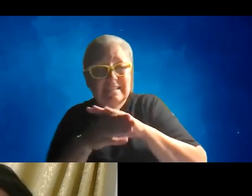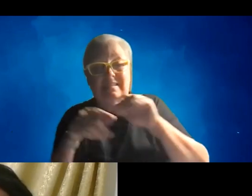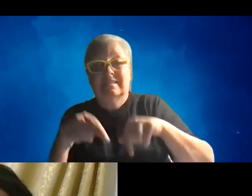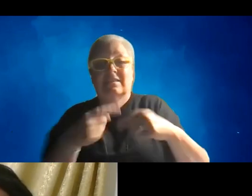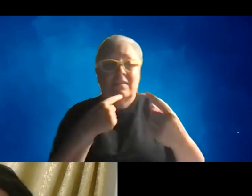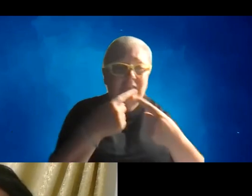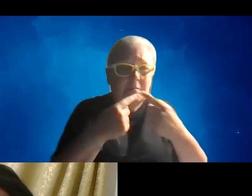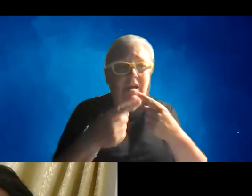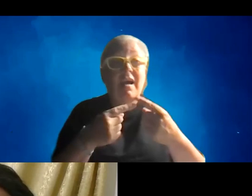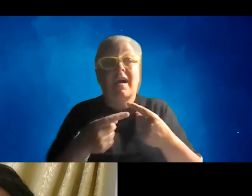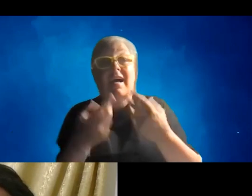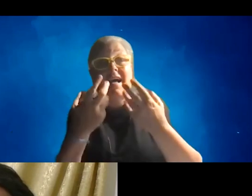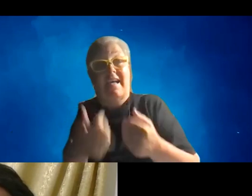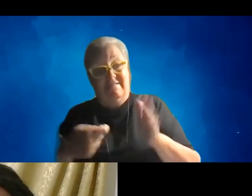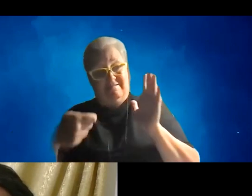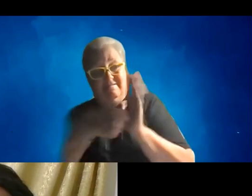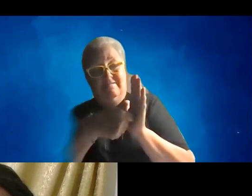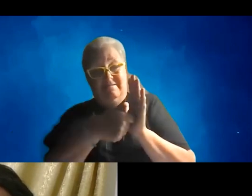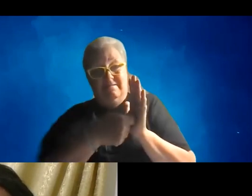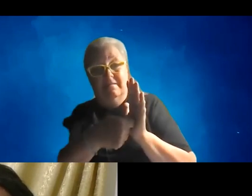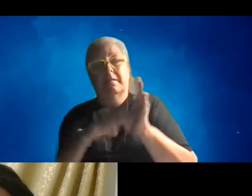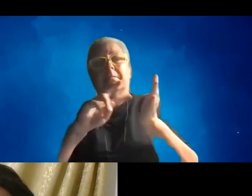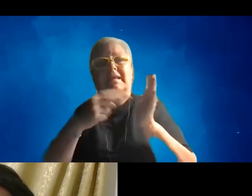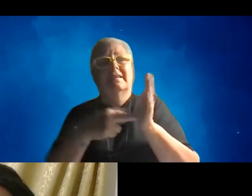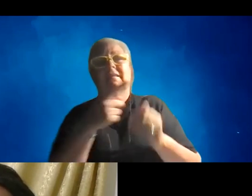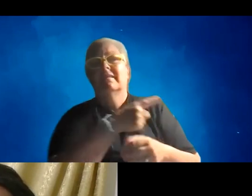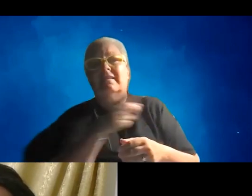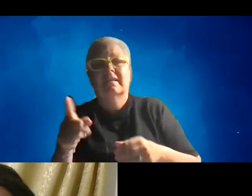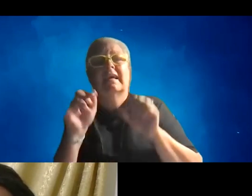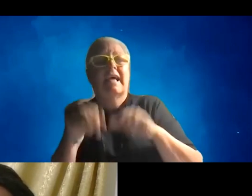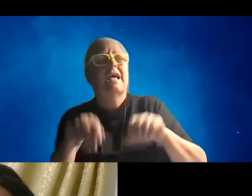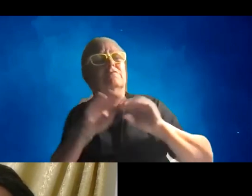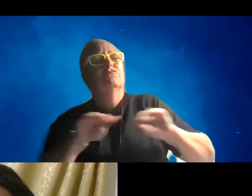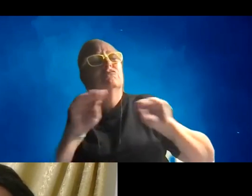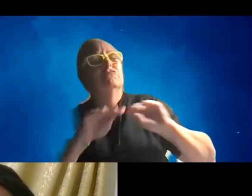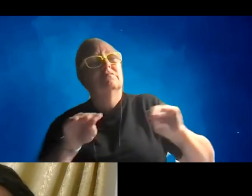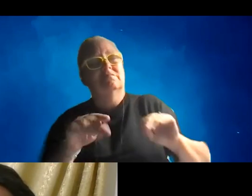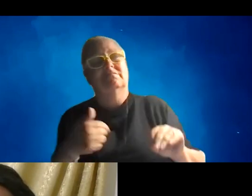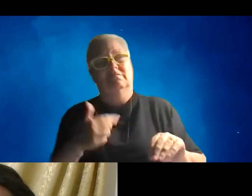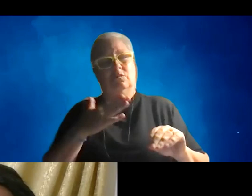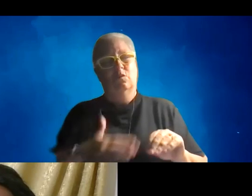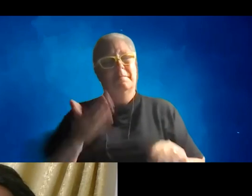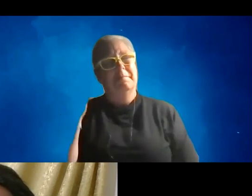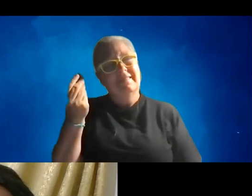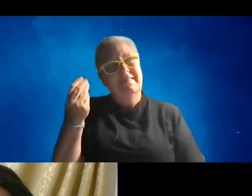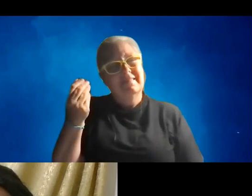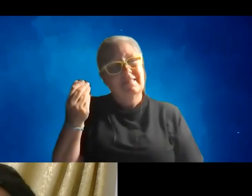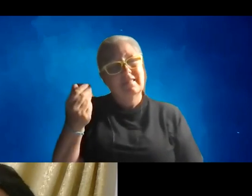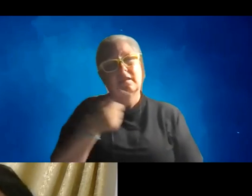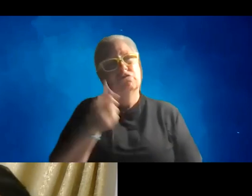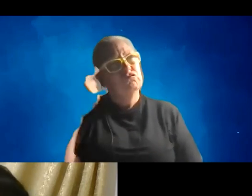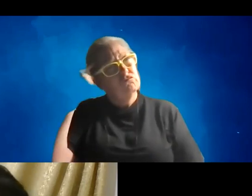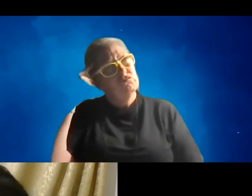will be on that stick, so everybody can then run training. So we need money for that. So we need people's views on the course,